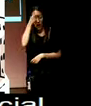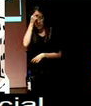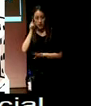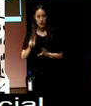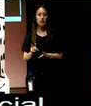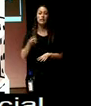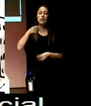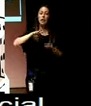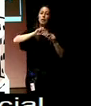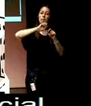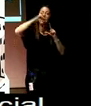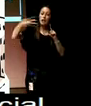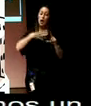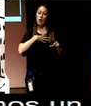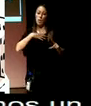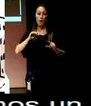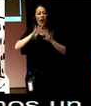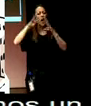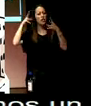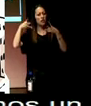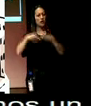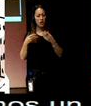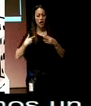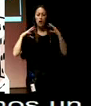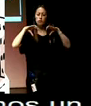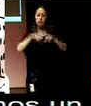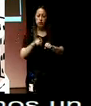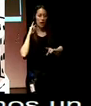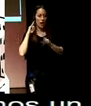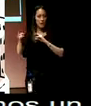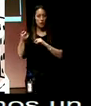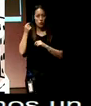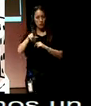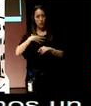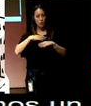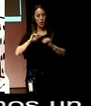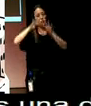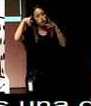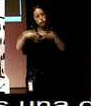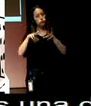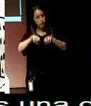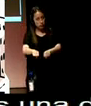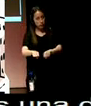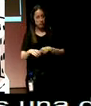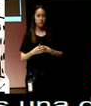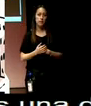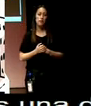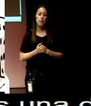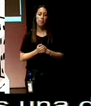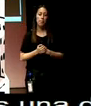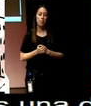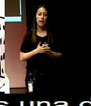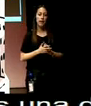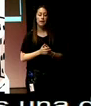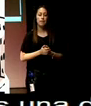ecalypso.eu. But beyond this commercial entity, we also have, and that you can access all of you, which is the public area. Mind